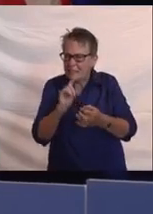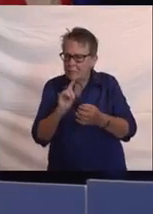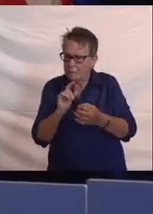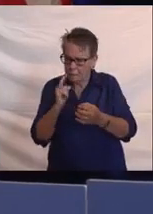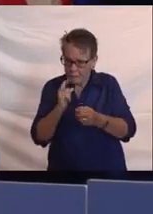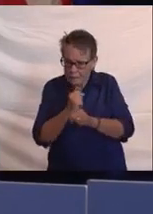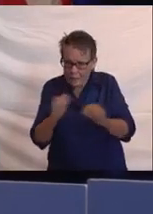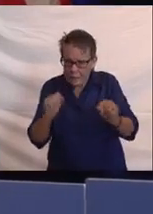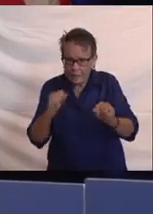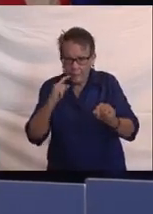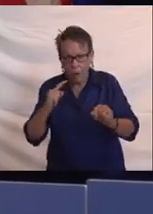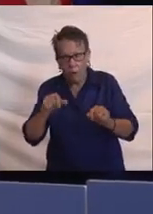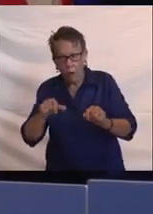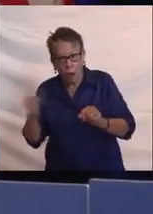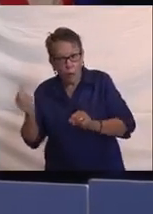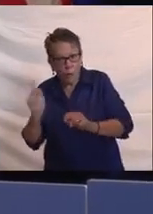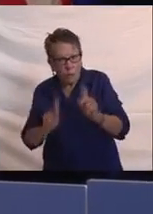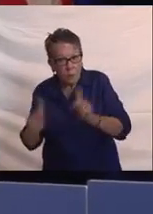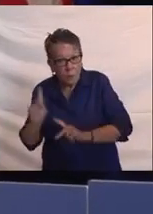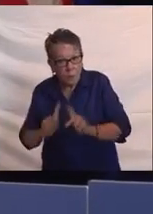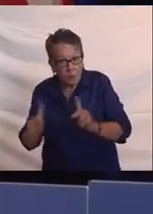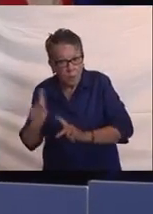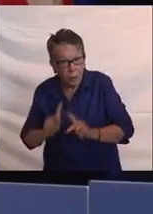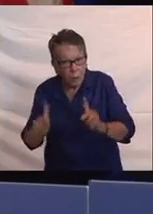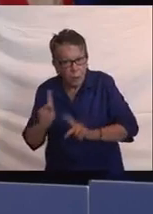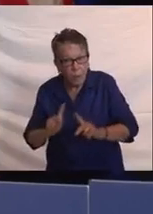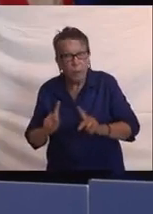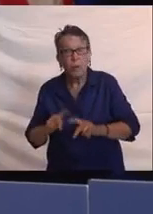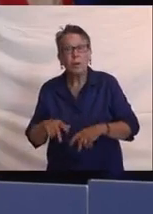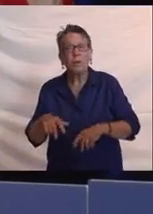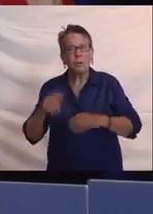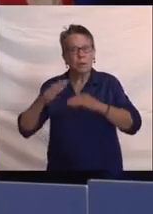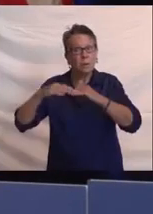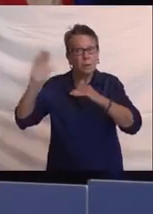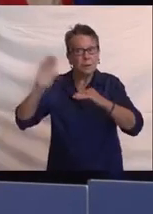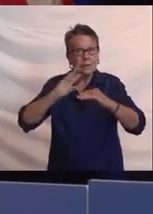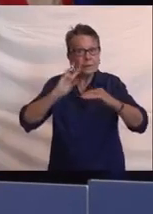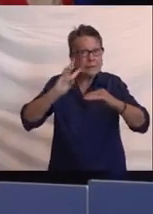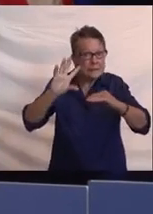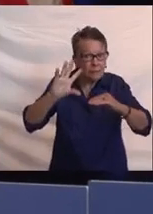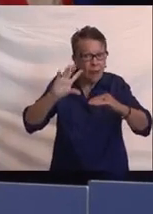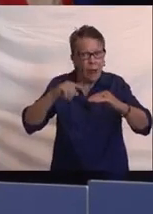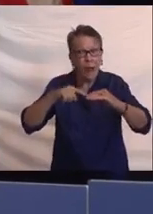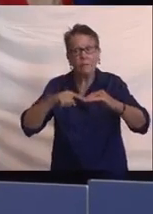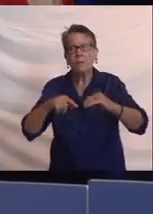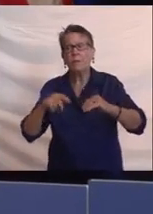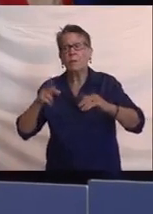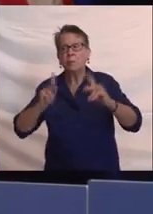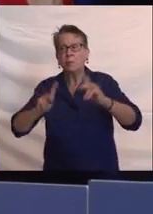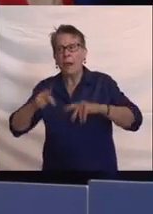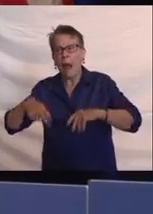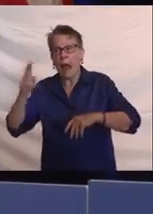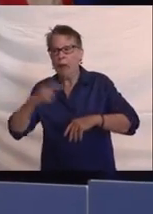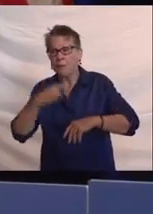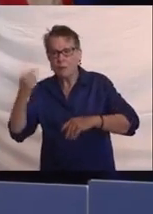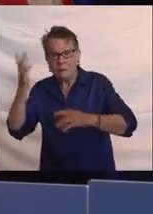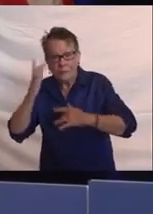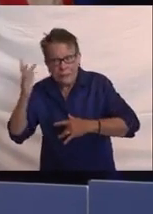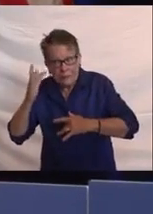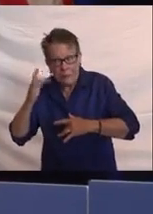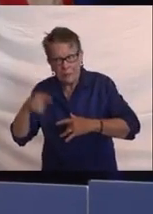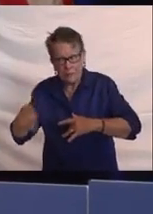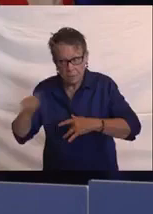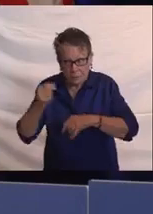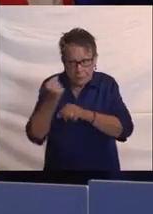might be a benefit, 65 and older. An example that was cited relates to myocarditis events that have